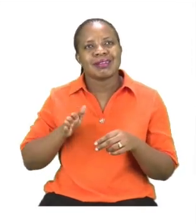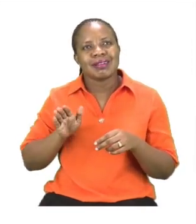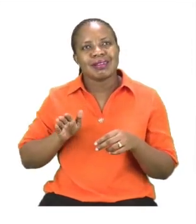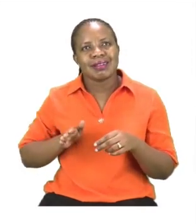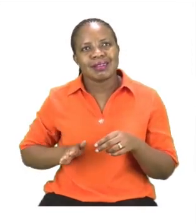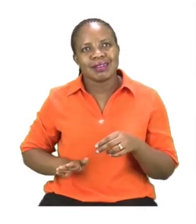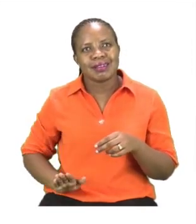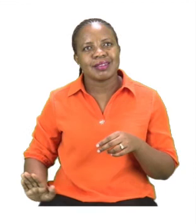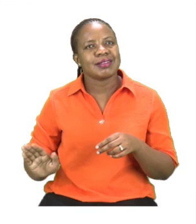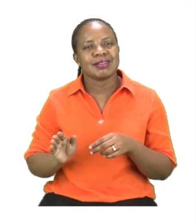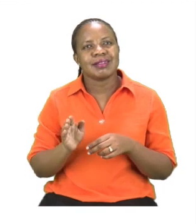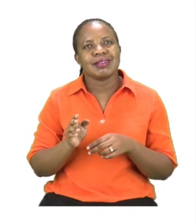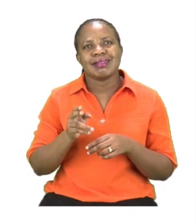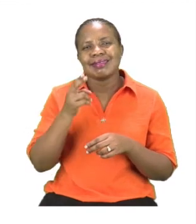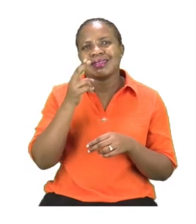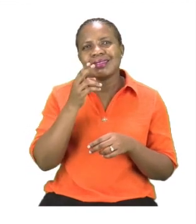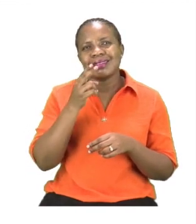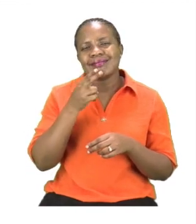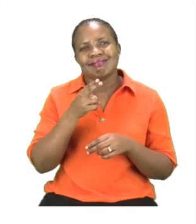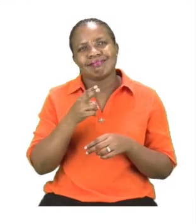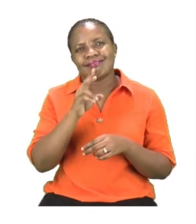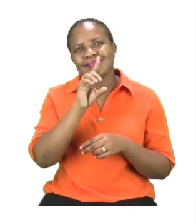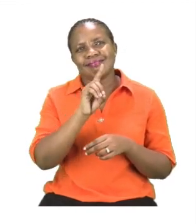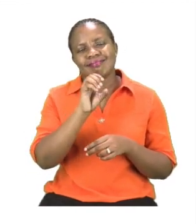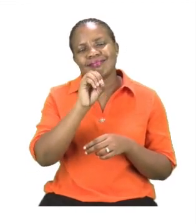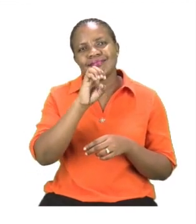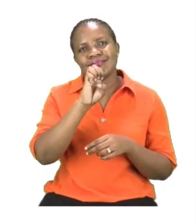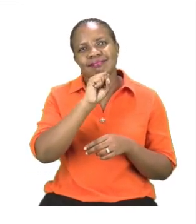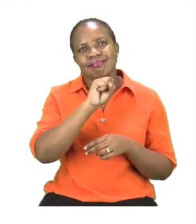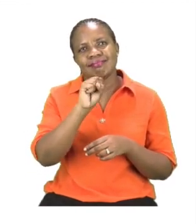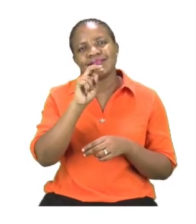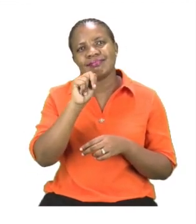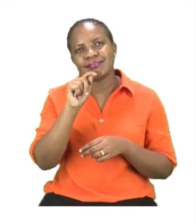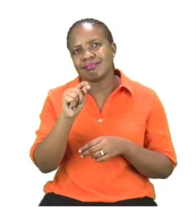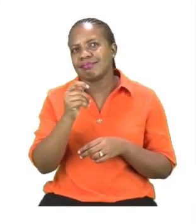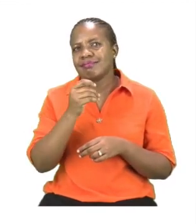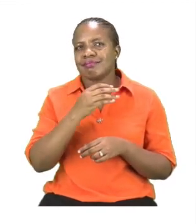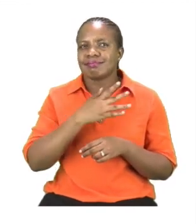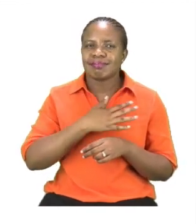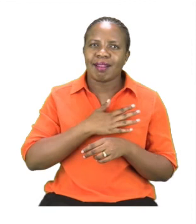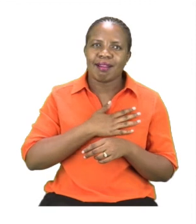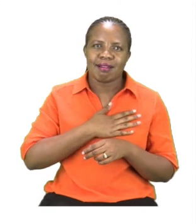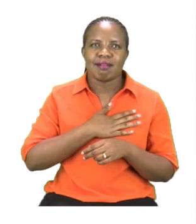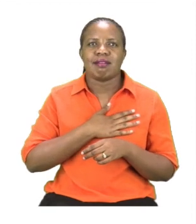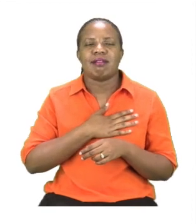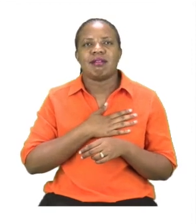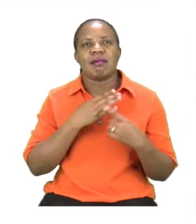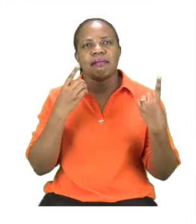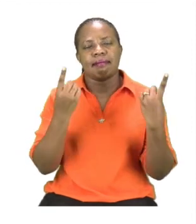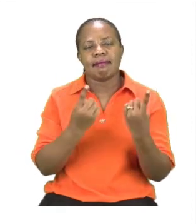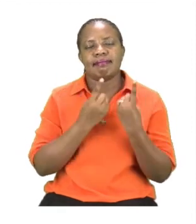Where you can see a tick in the corner of the picture, that means you're going to use like.